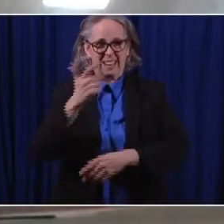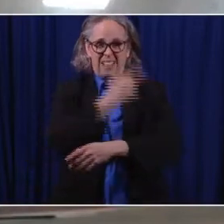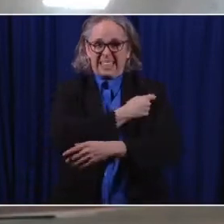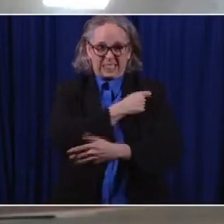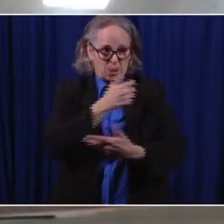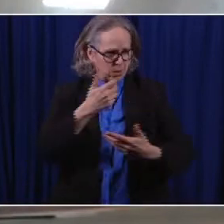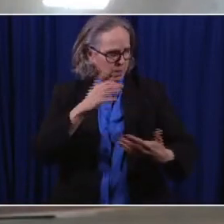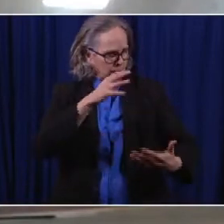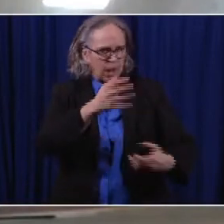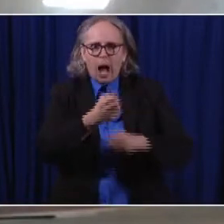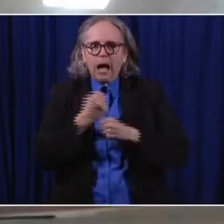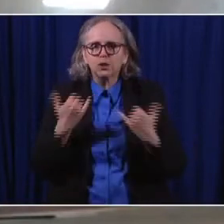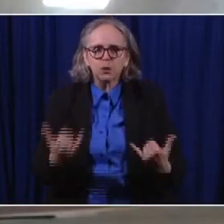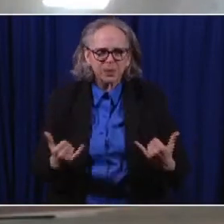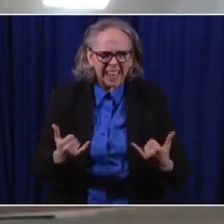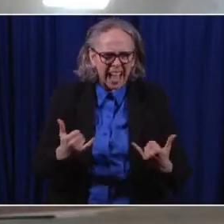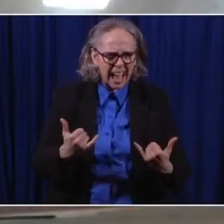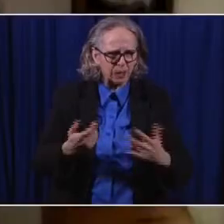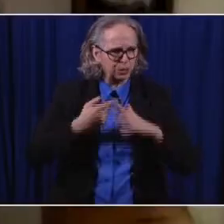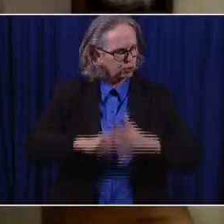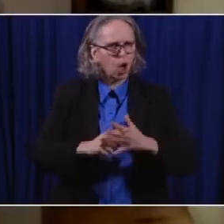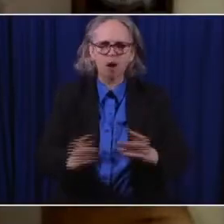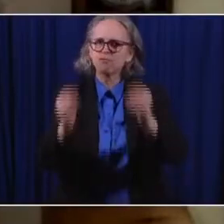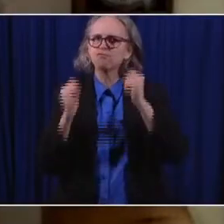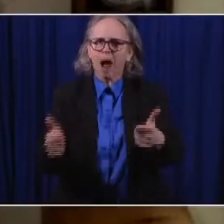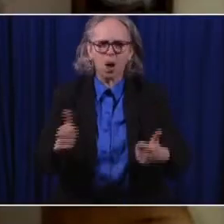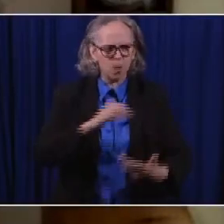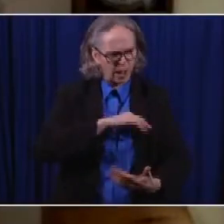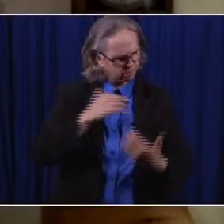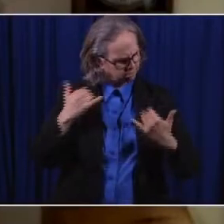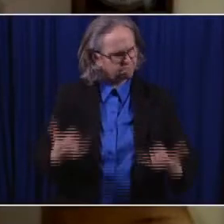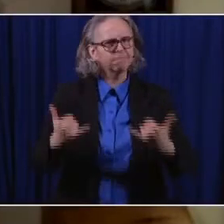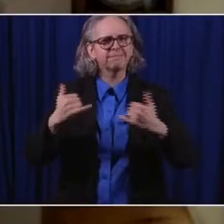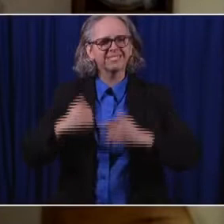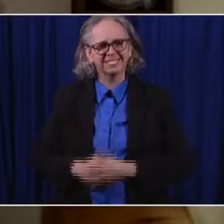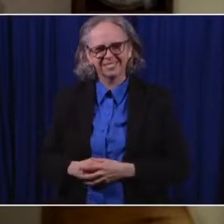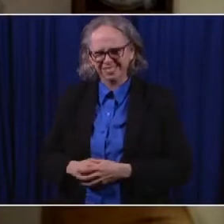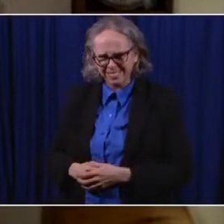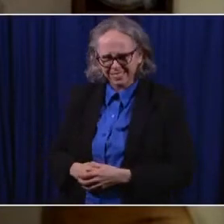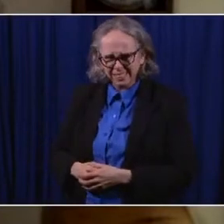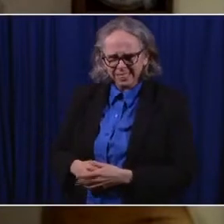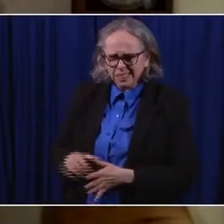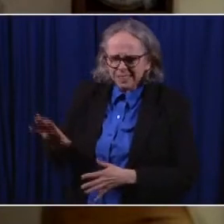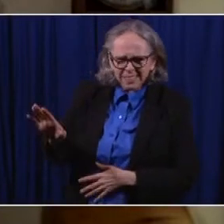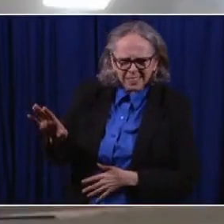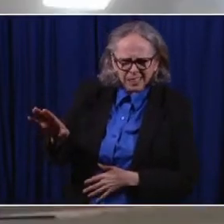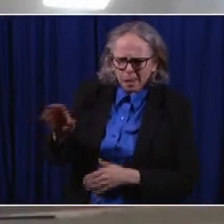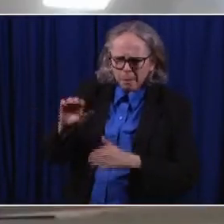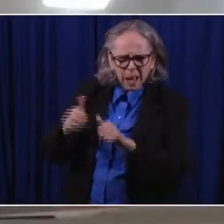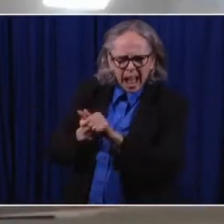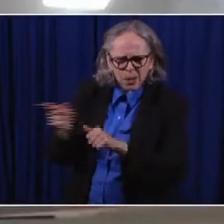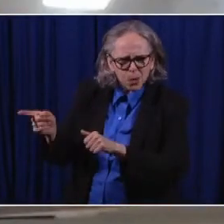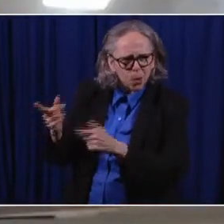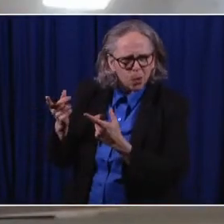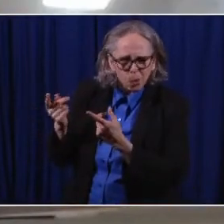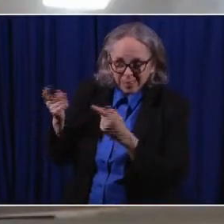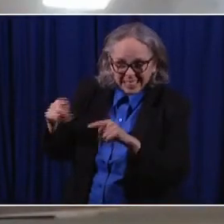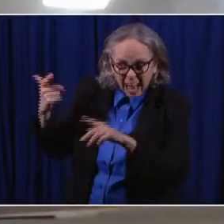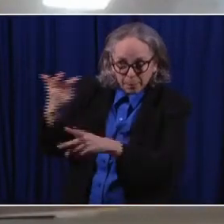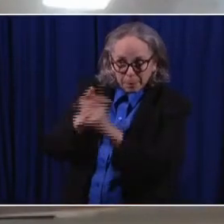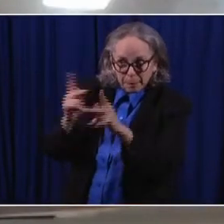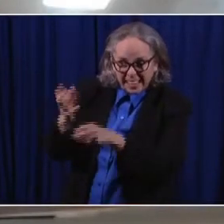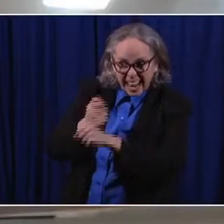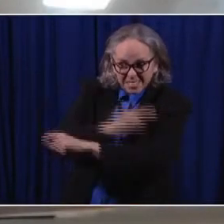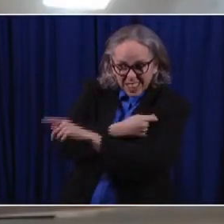starting our vaccinations today. Yes. All right. And behind you, I guess, is that where it's going to take place? It is. It is. In fact, we're